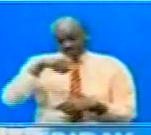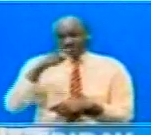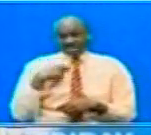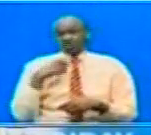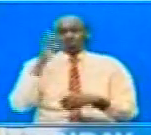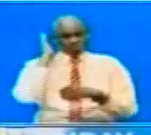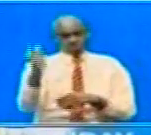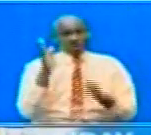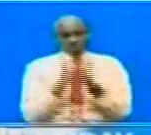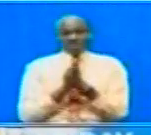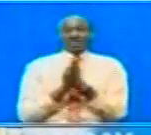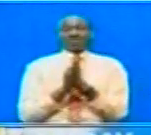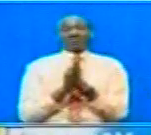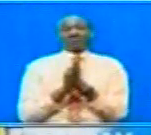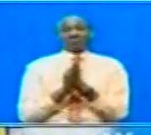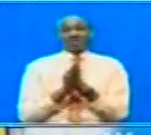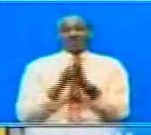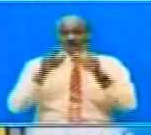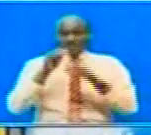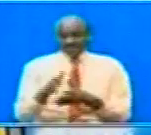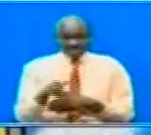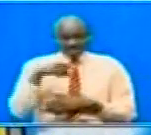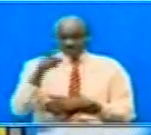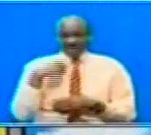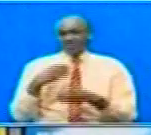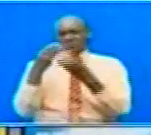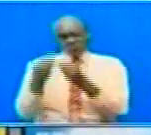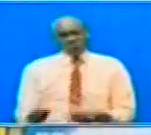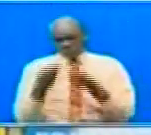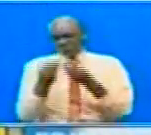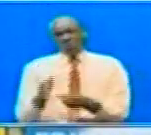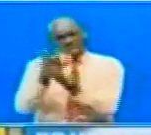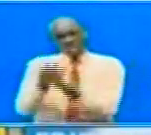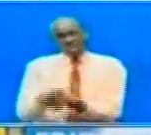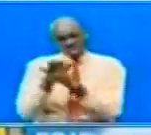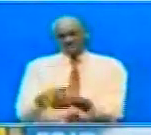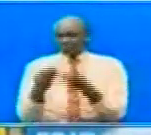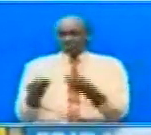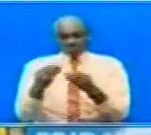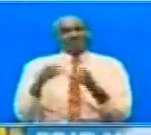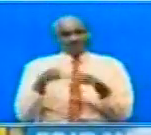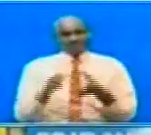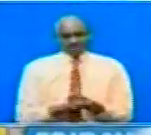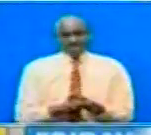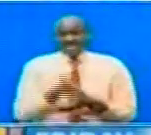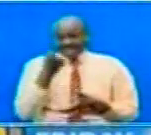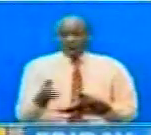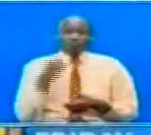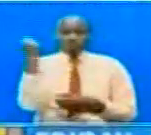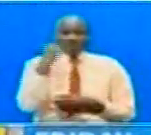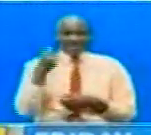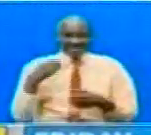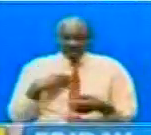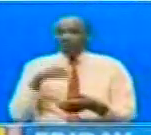direct with farmers. In the process, they did exploit farmers. This has forced Mumias to go into its knees,